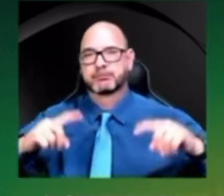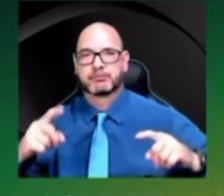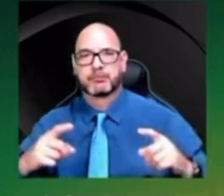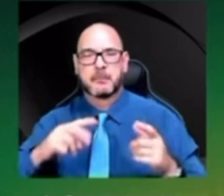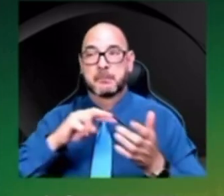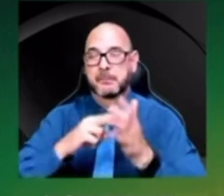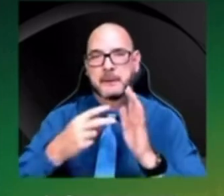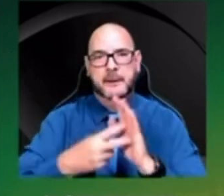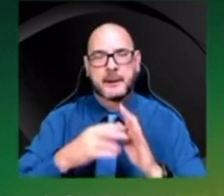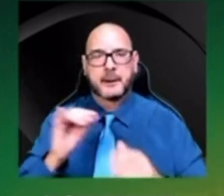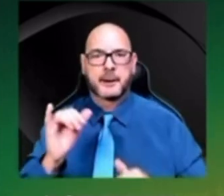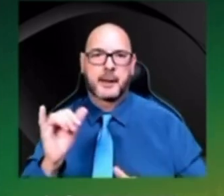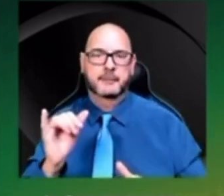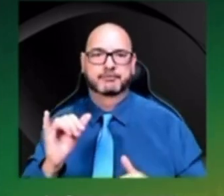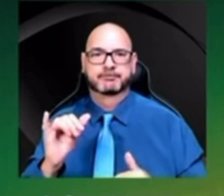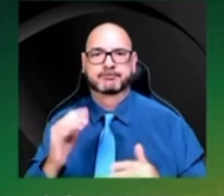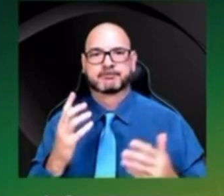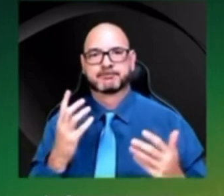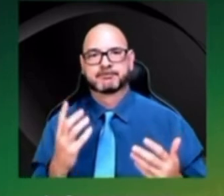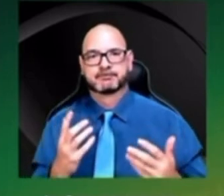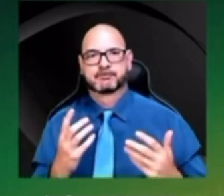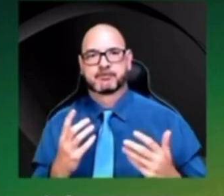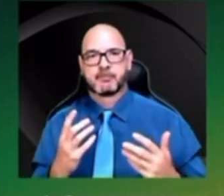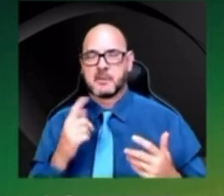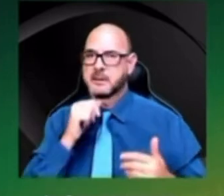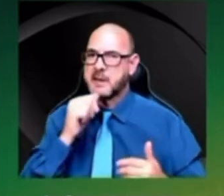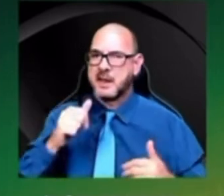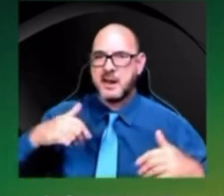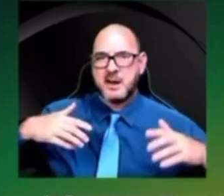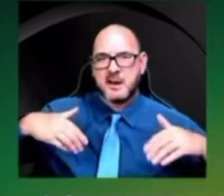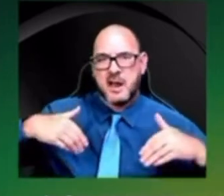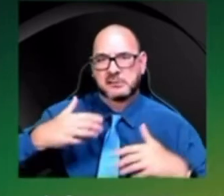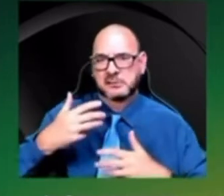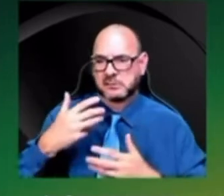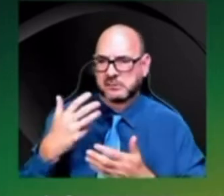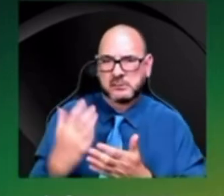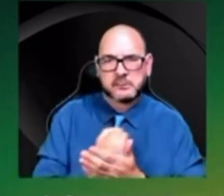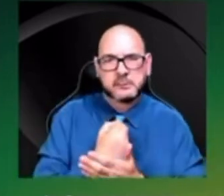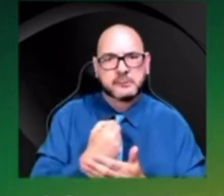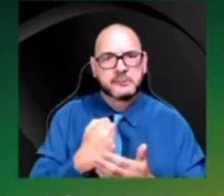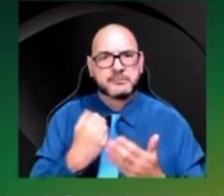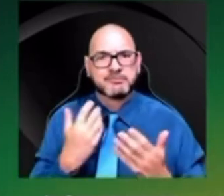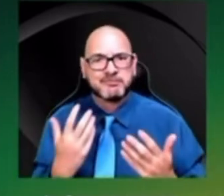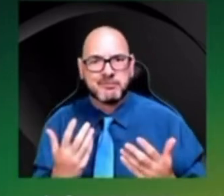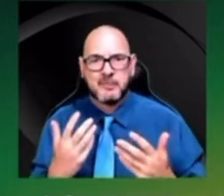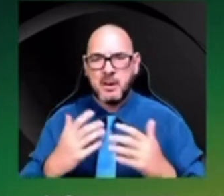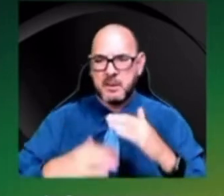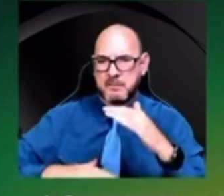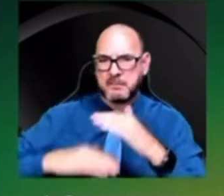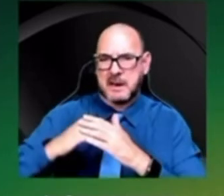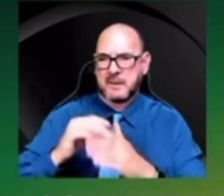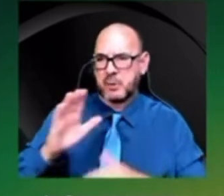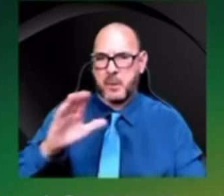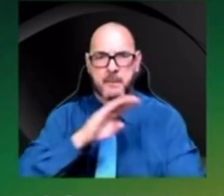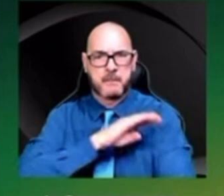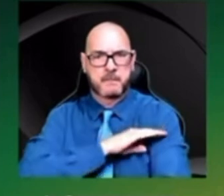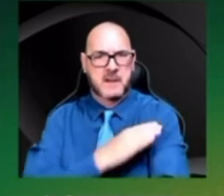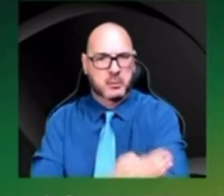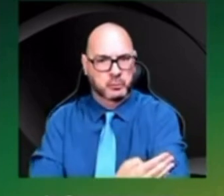$500 million in development financing, to make sure that people across the continent can participate in the digital and global